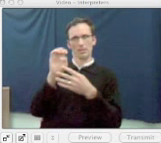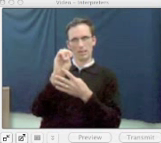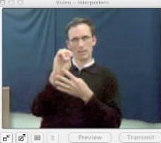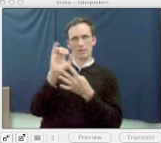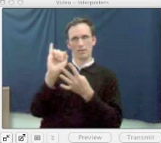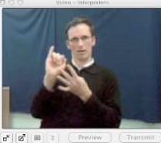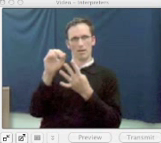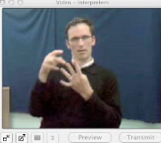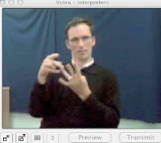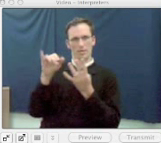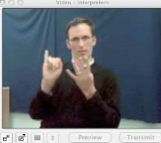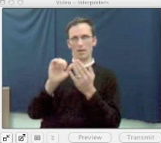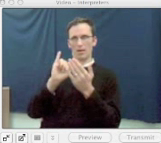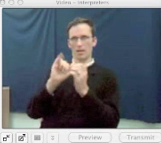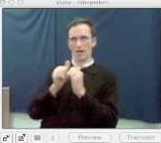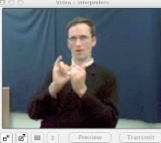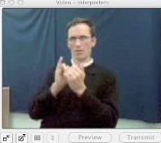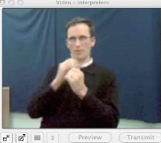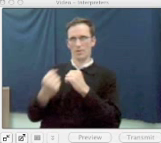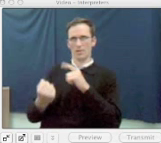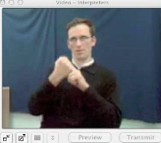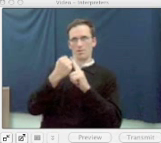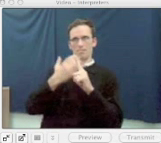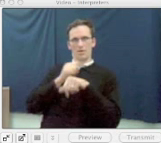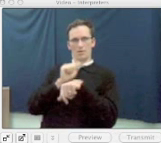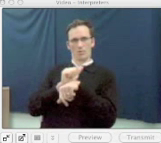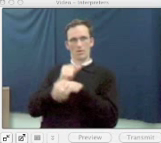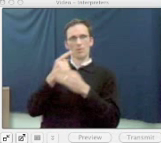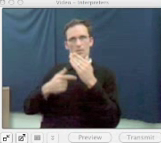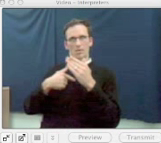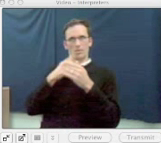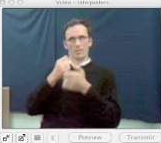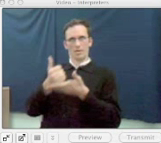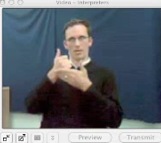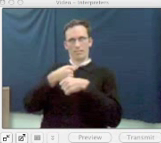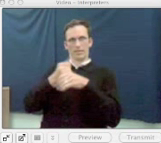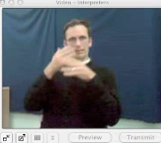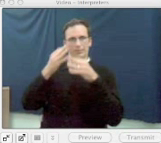and appreciate the contextual factors that they will one day be working in.